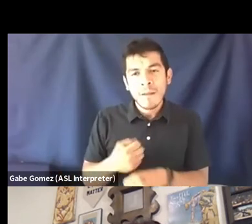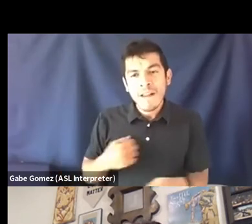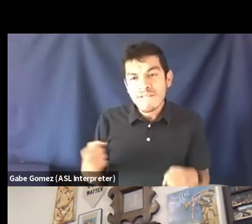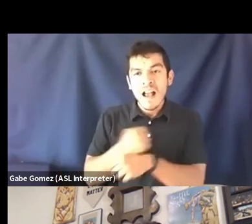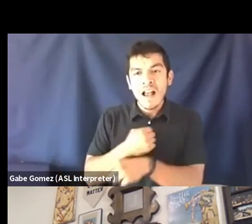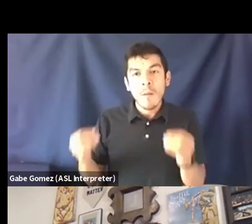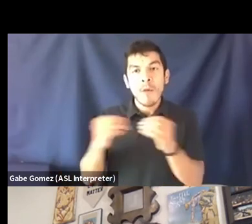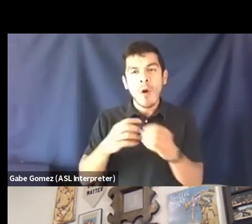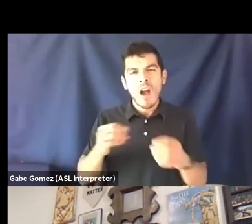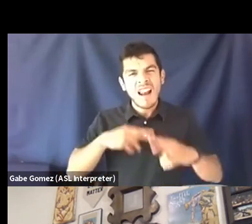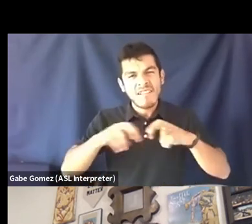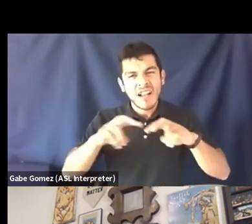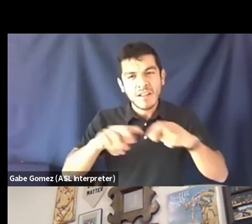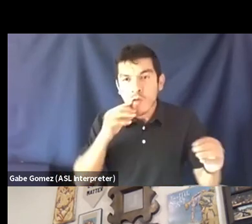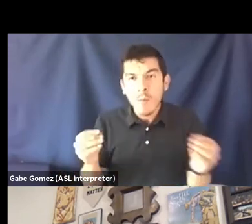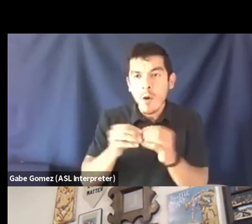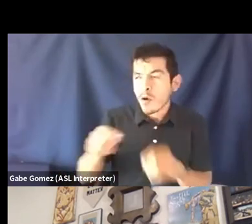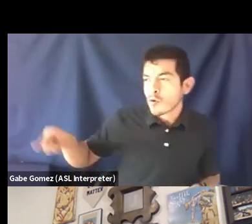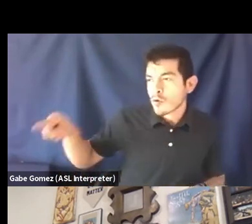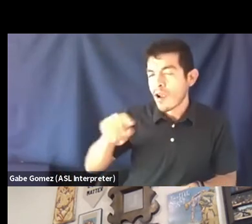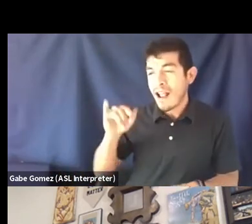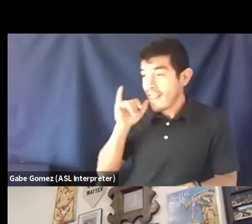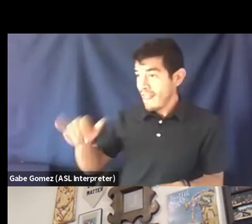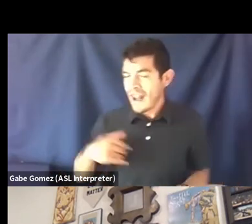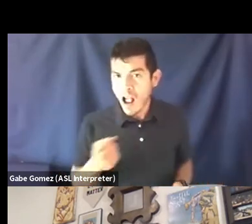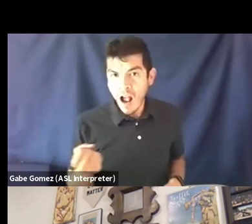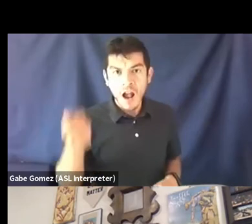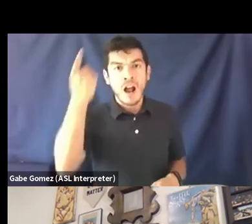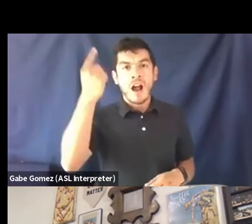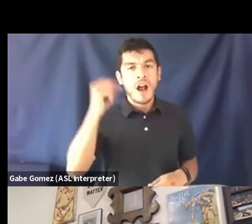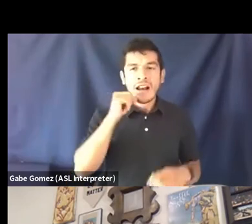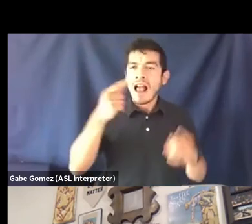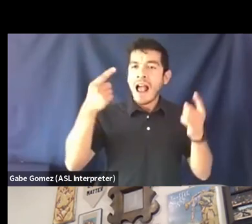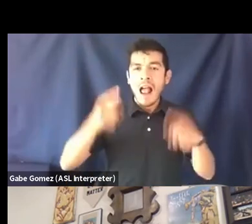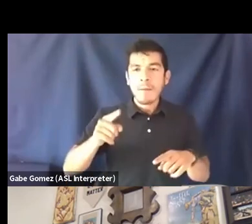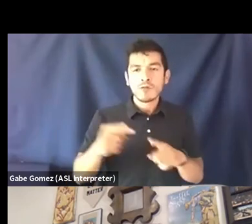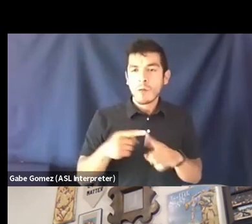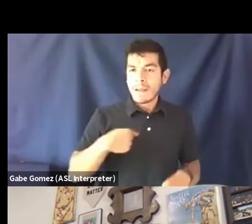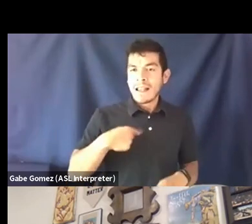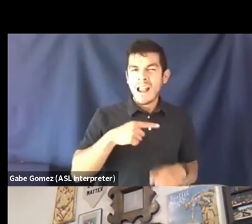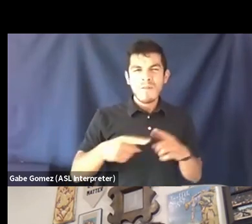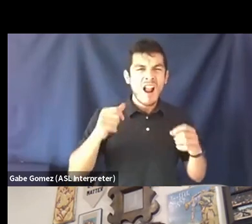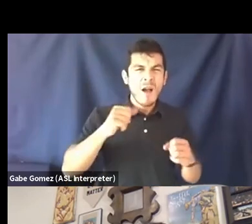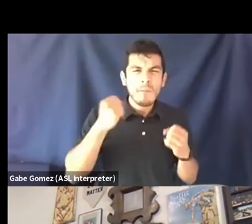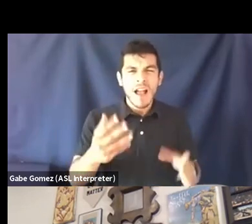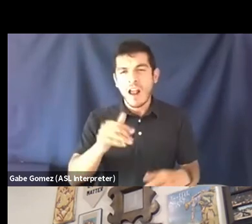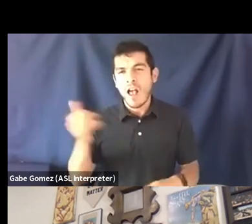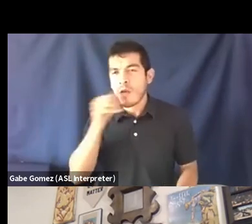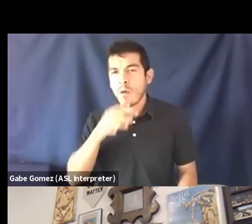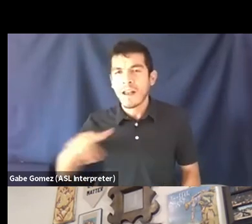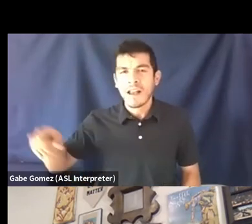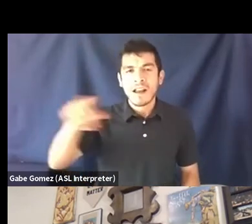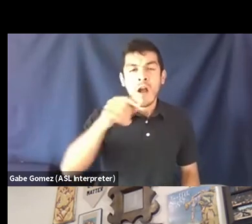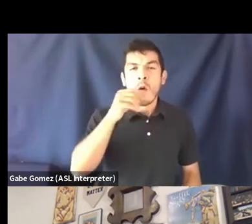for that, we were able to discover that not only did it happen to me, but thousands of other women. And not only that, women of